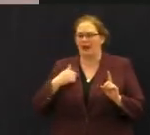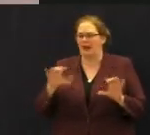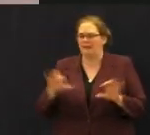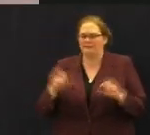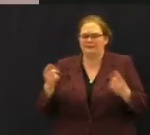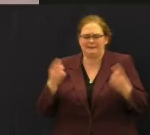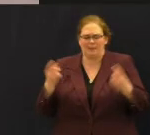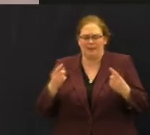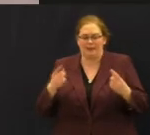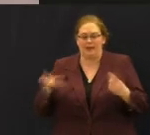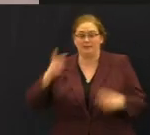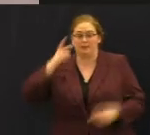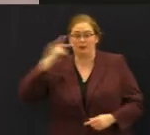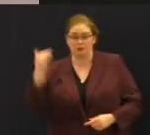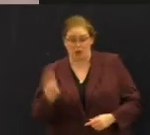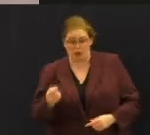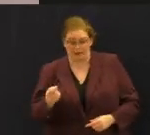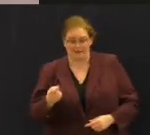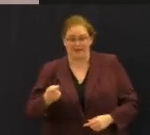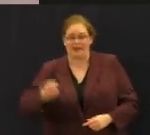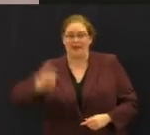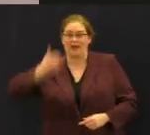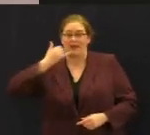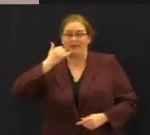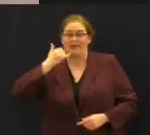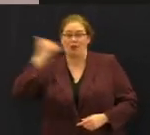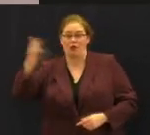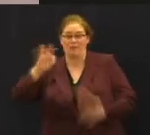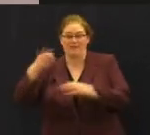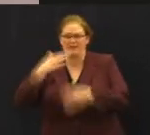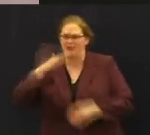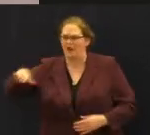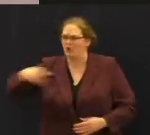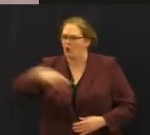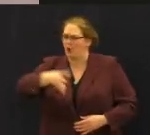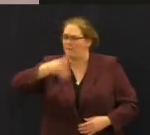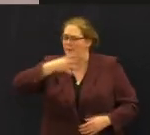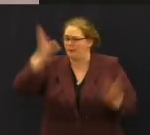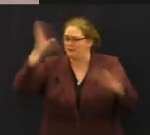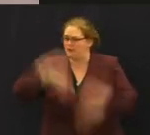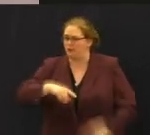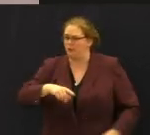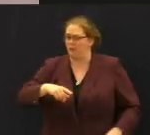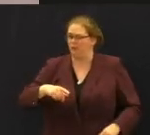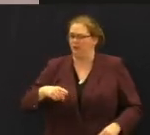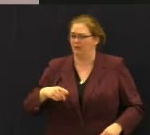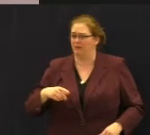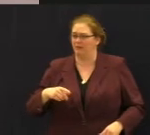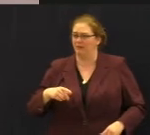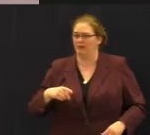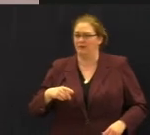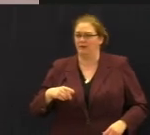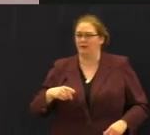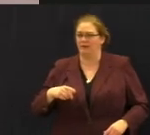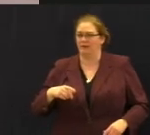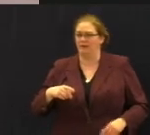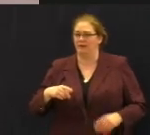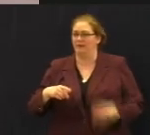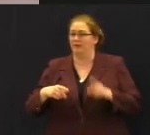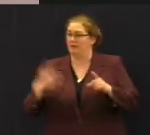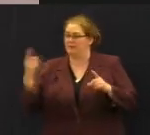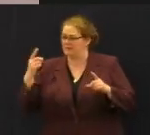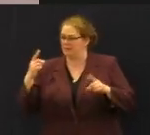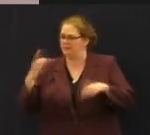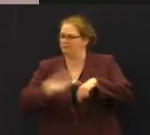and somebody saw it and they called my son and said, your mom's in trouble. Somebody's getting into her